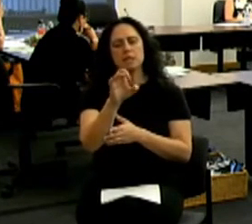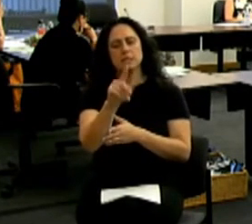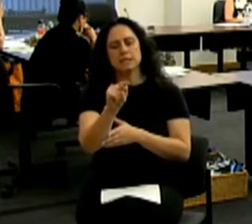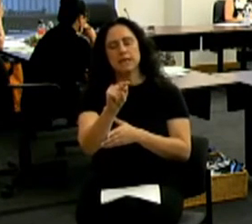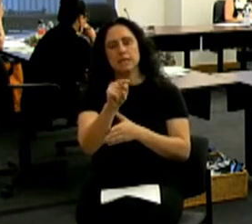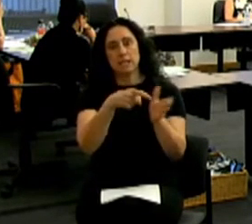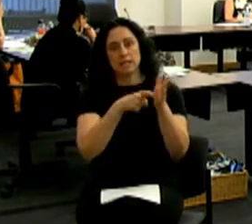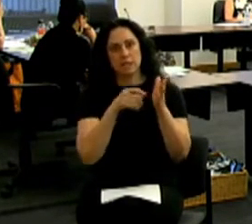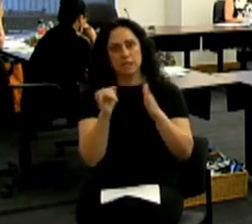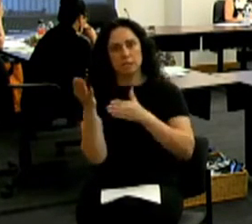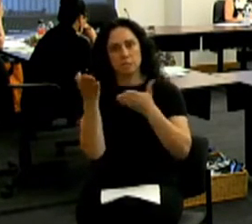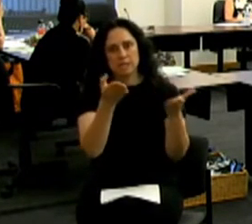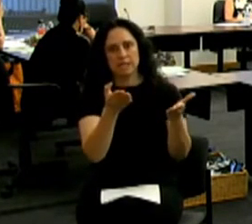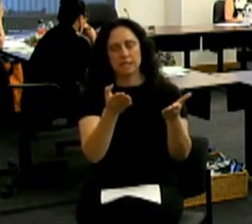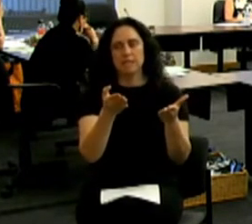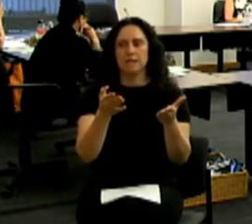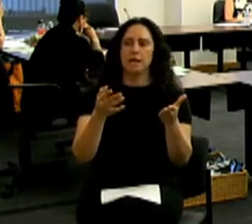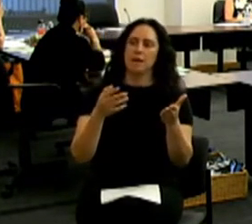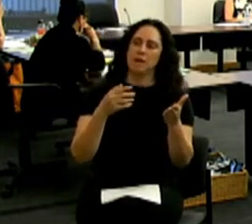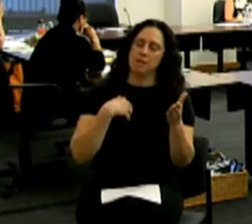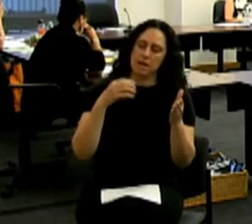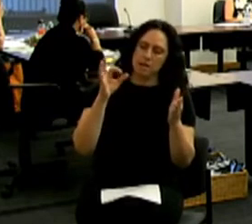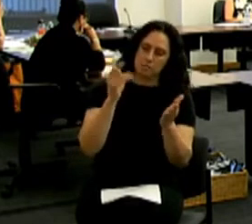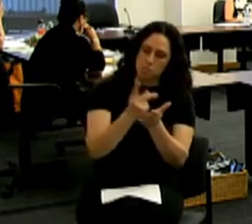So moved. Second.